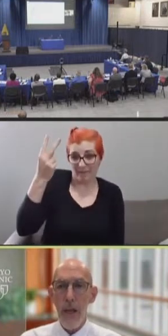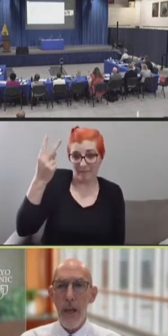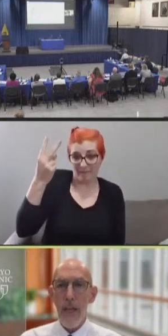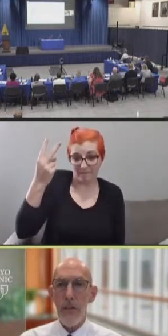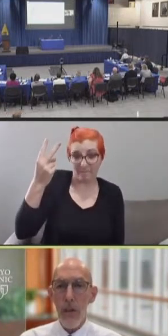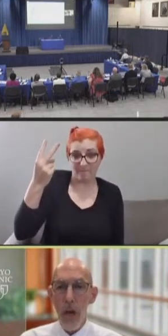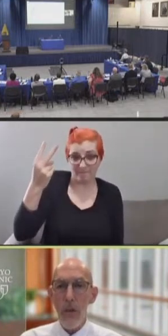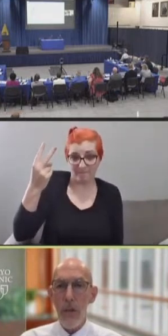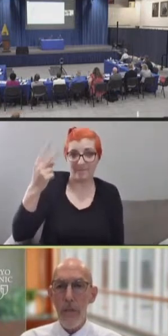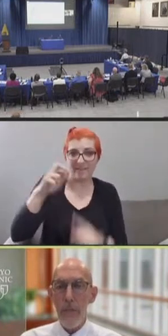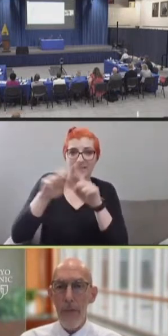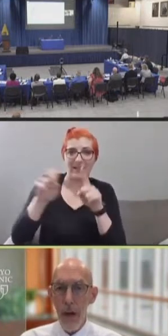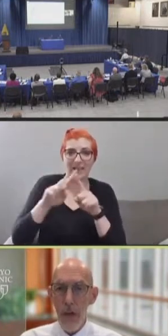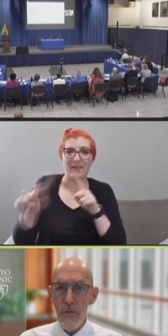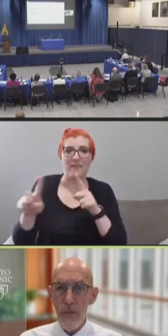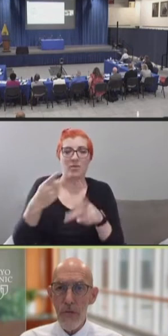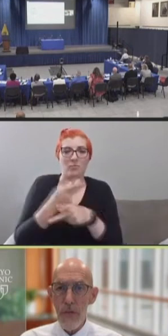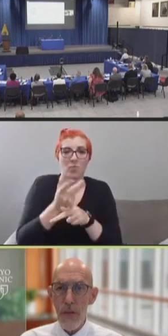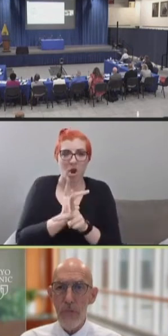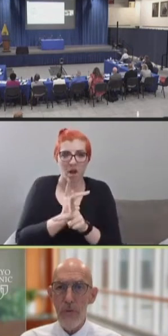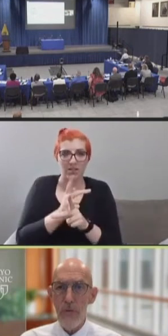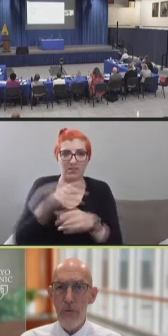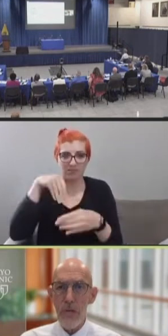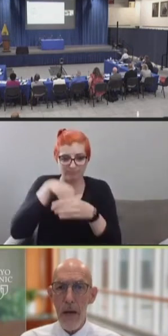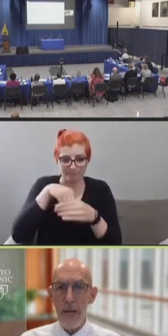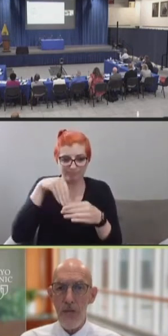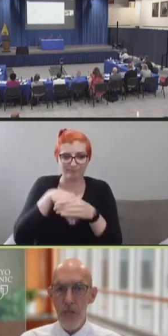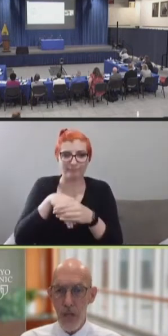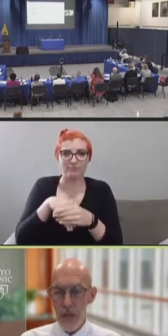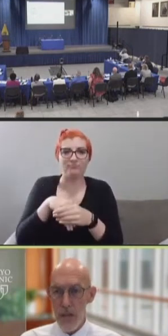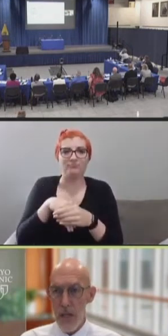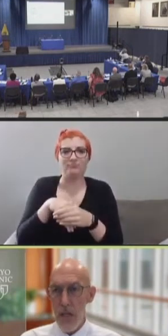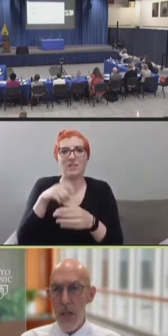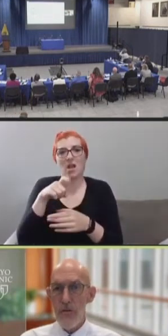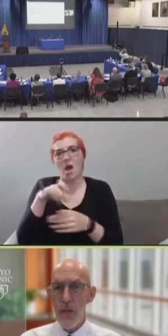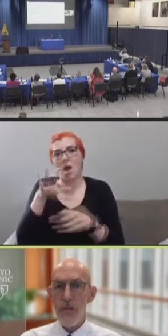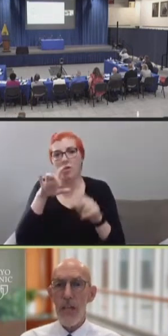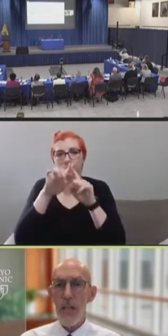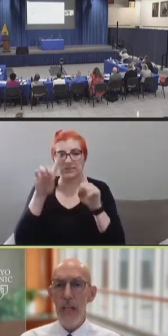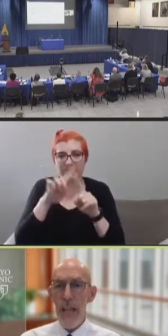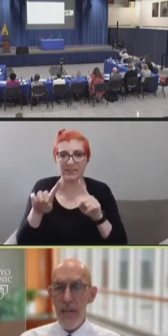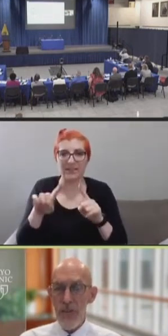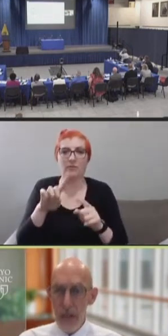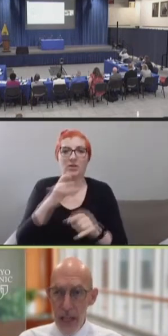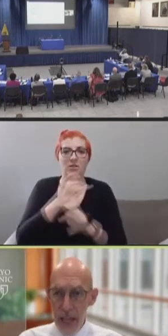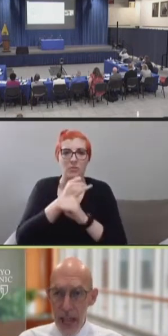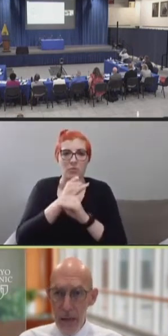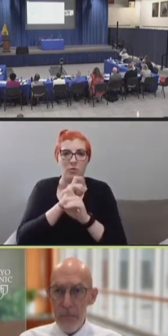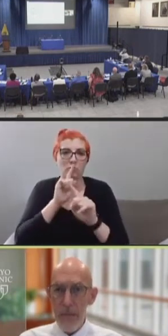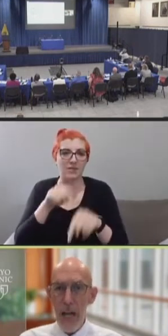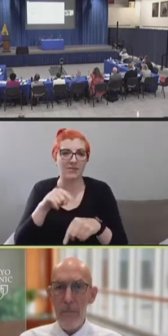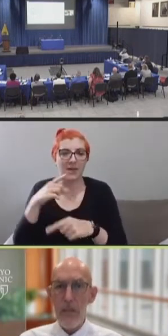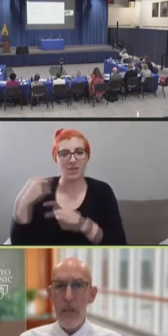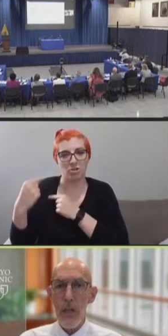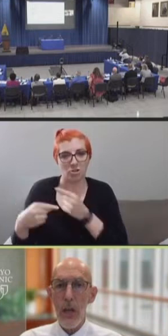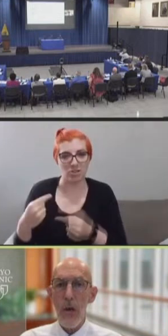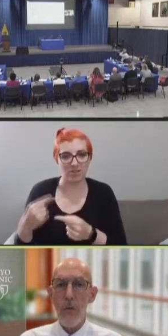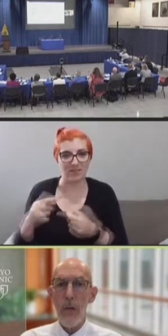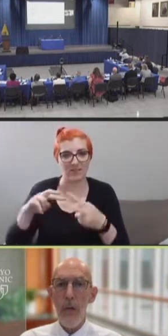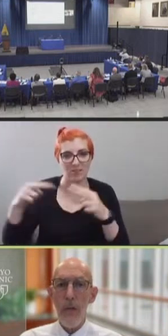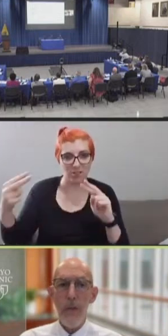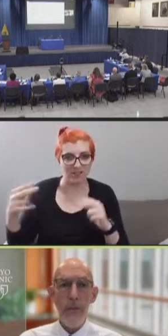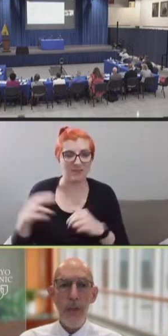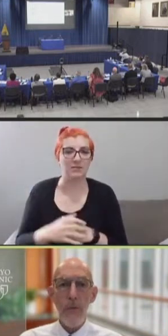products encoded by the hundreds of immune response genes. Just in HLA haplotypes